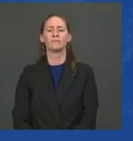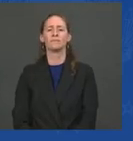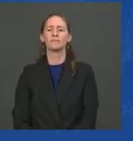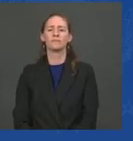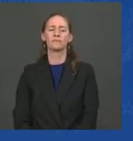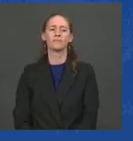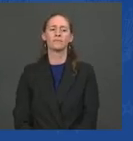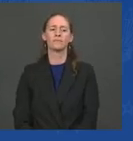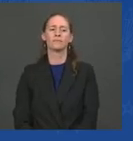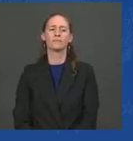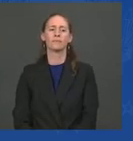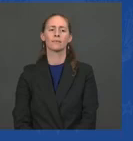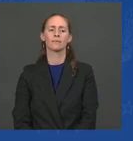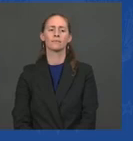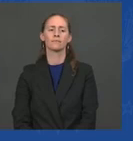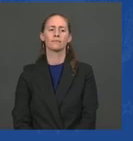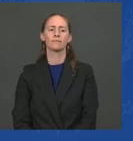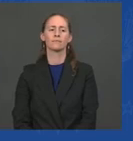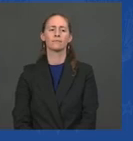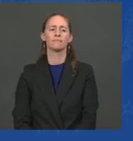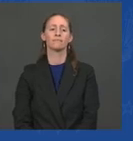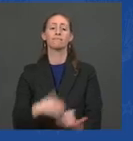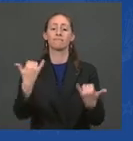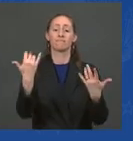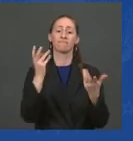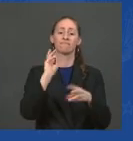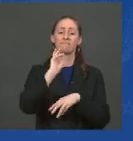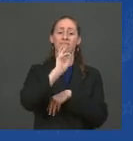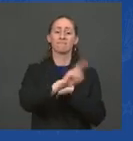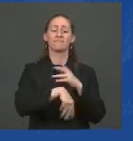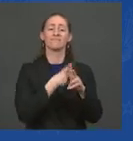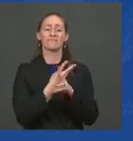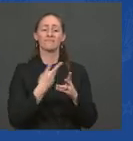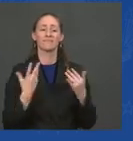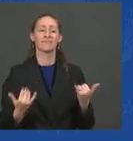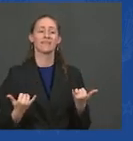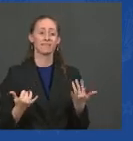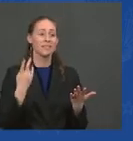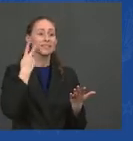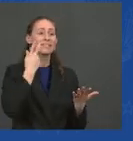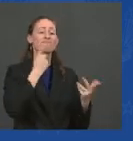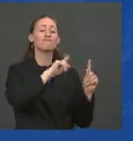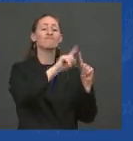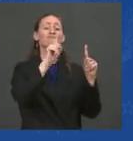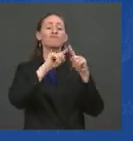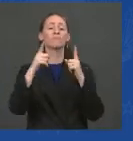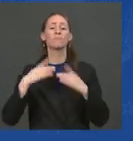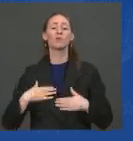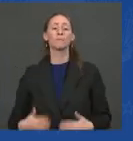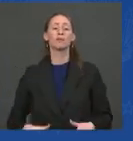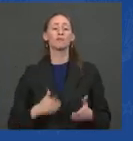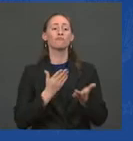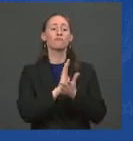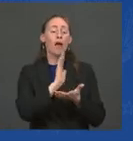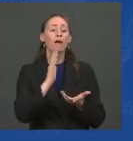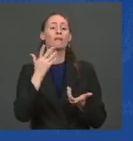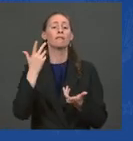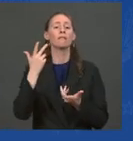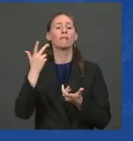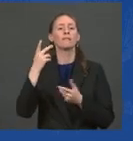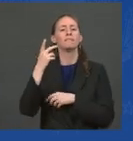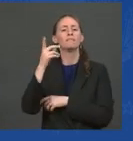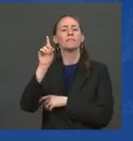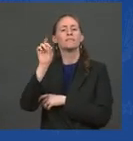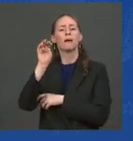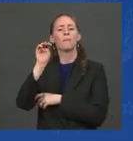And as we look around the world today, we see human rights and democratic principles increasingly